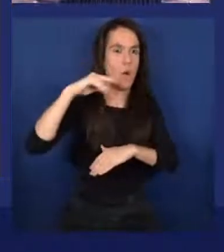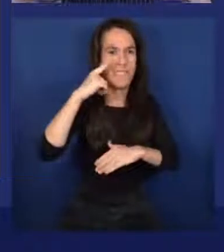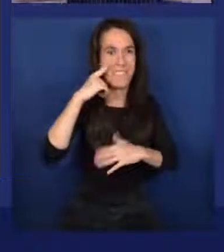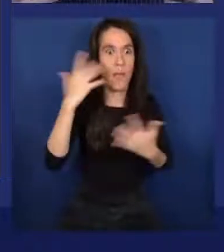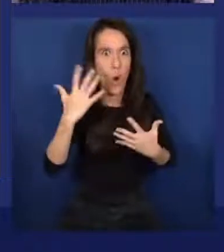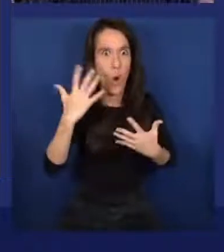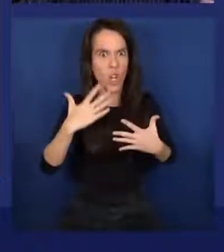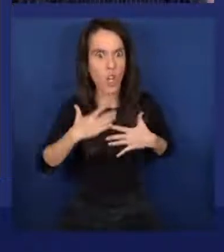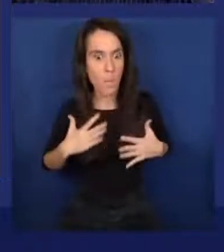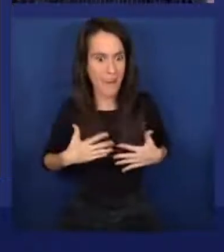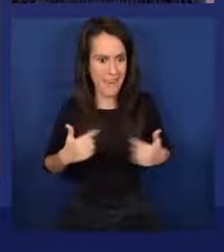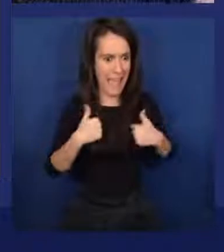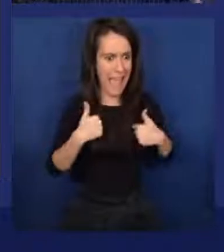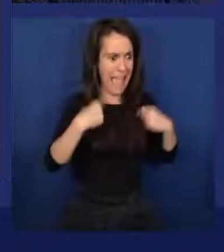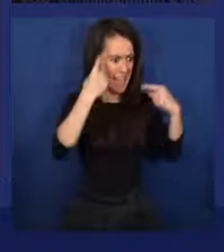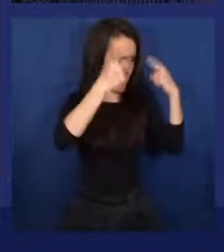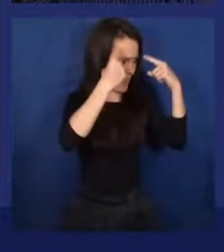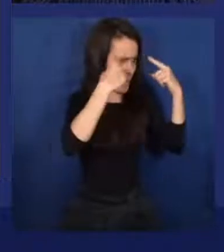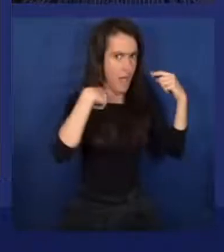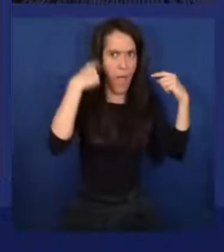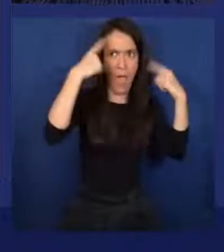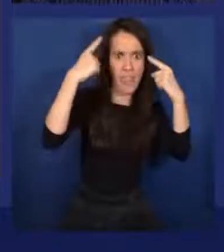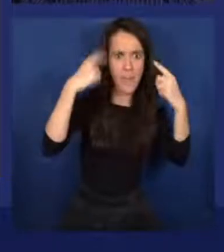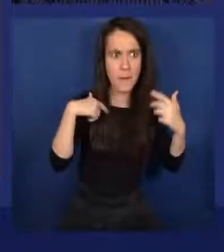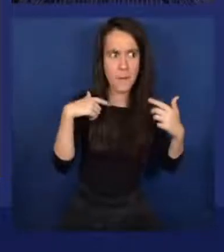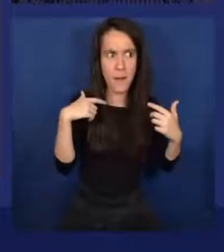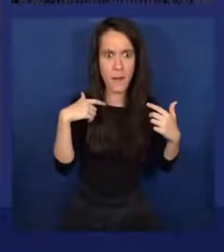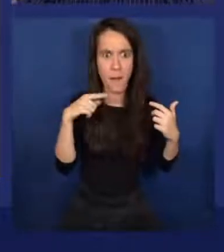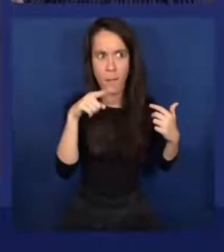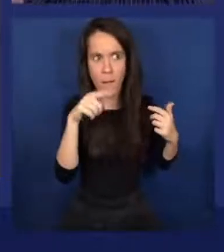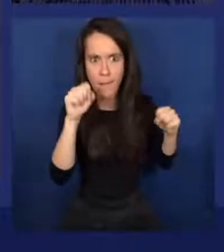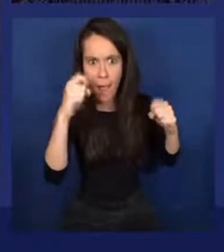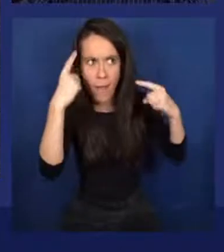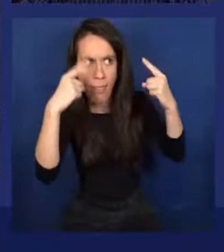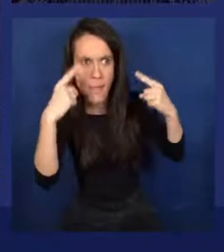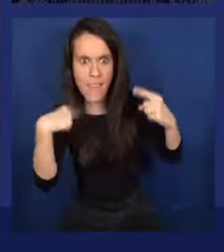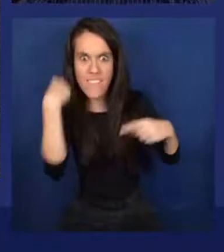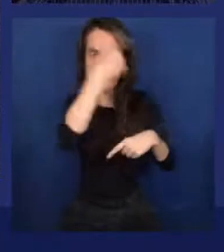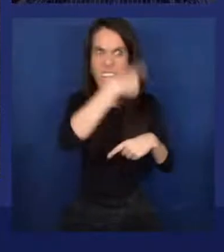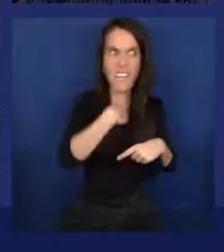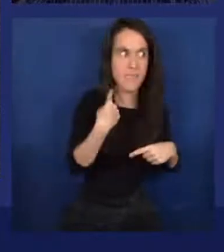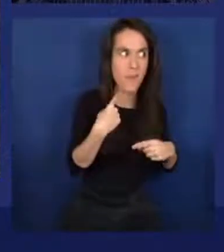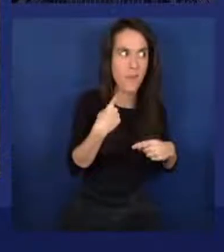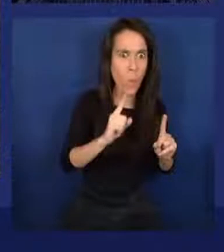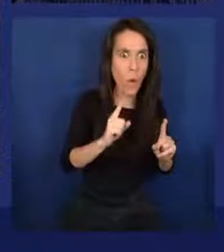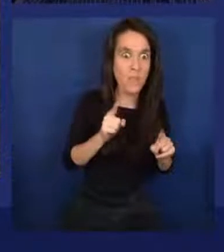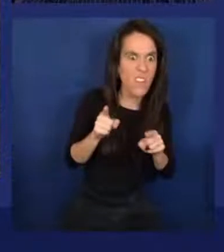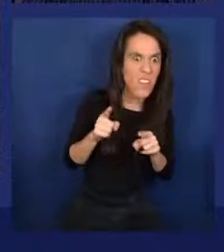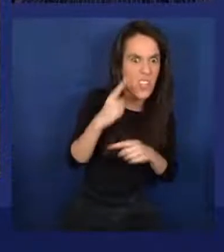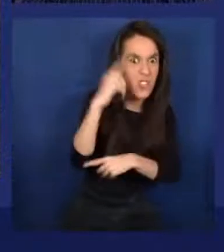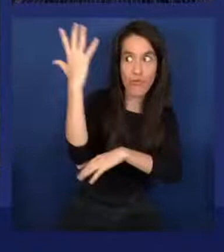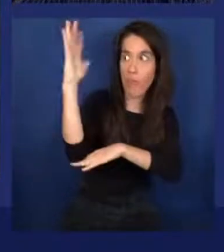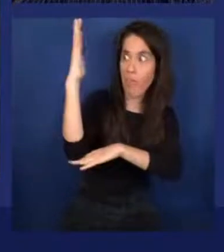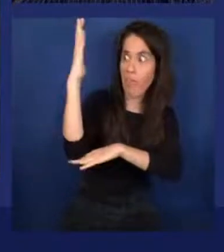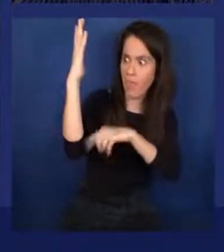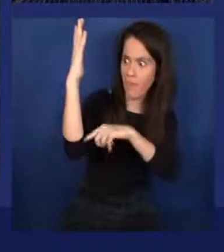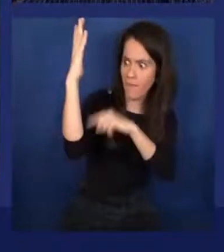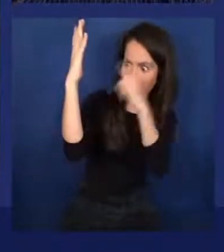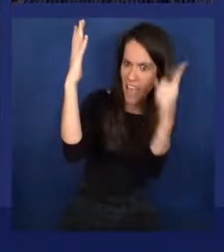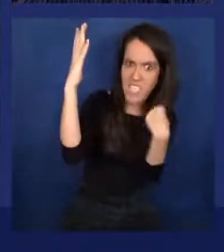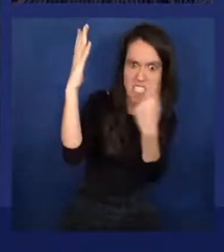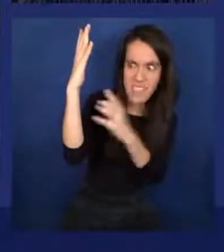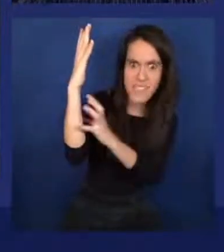elsewhere. We look for faces. We see them everywhere. I mean, folks see faces in trees. They see them in